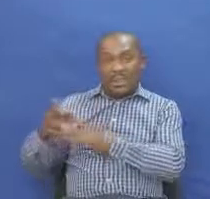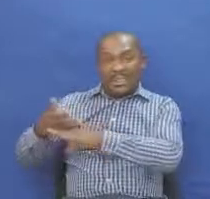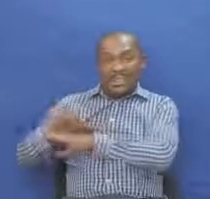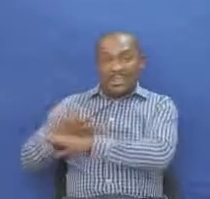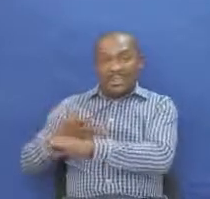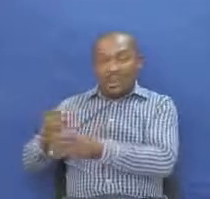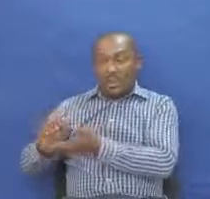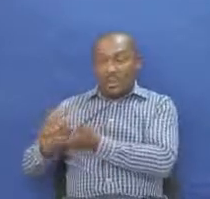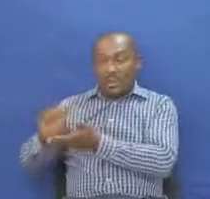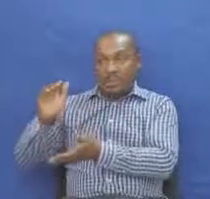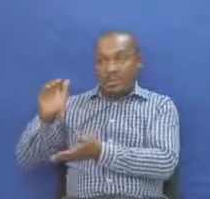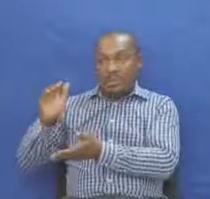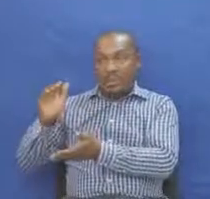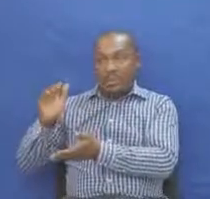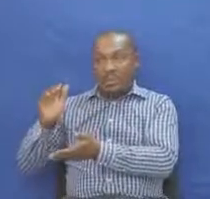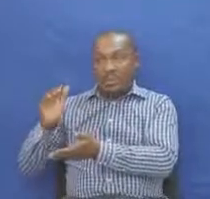is lower